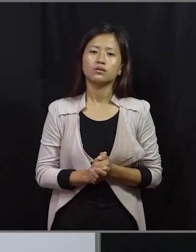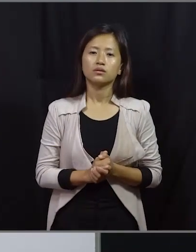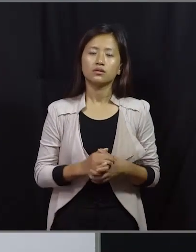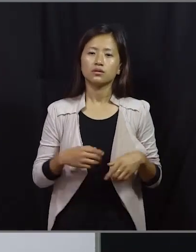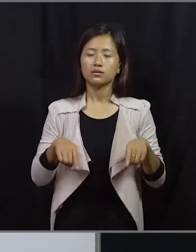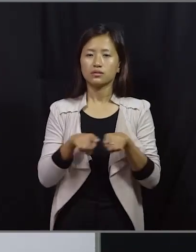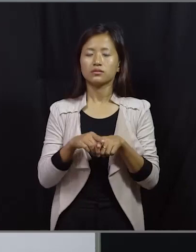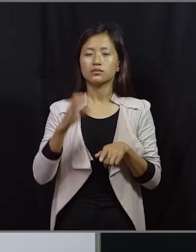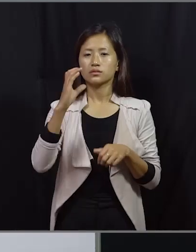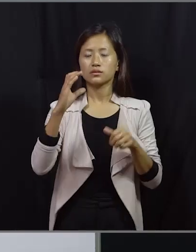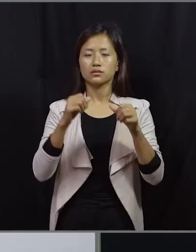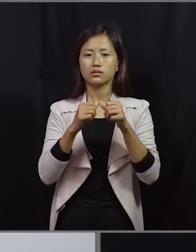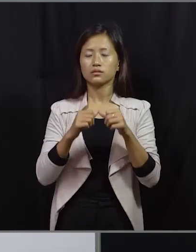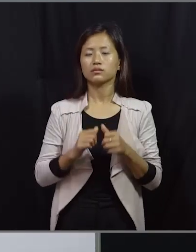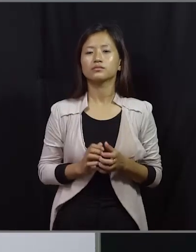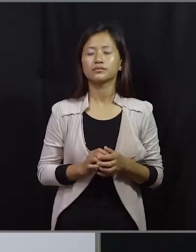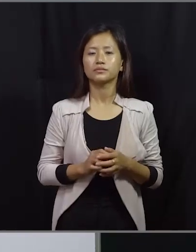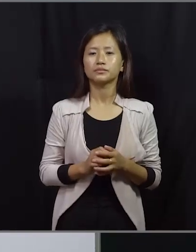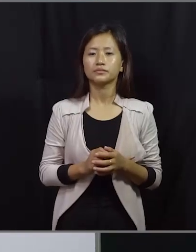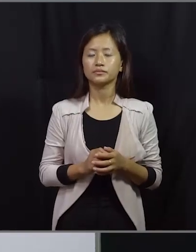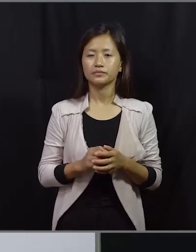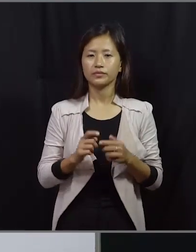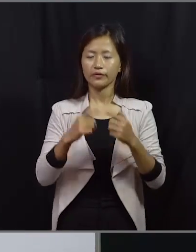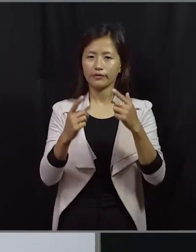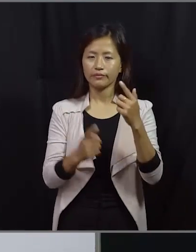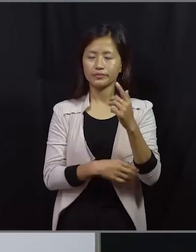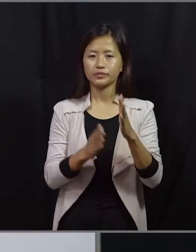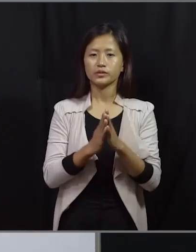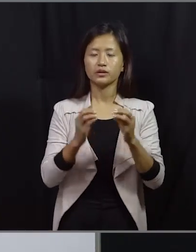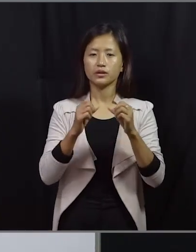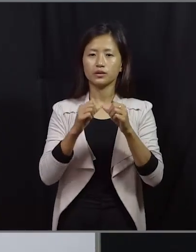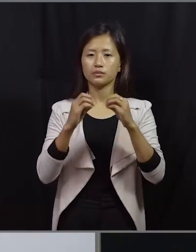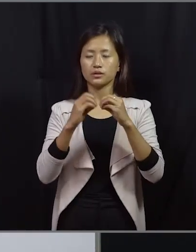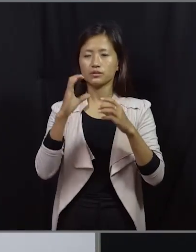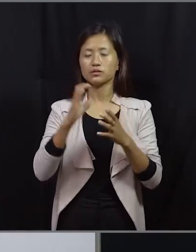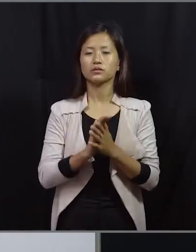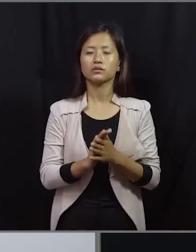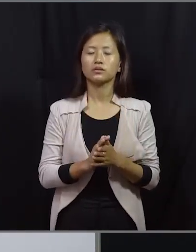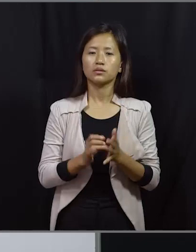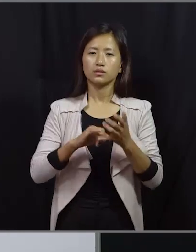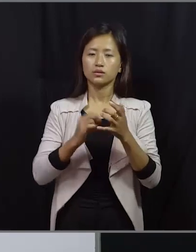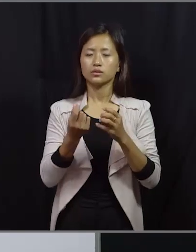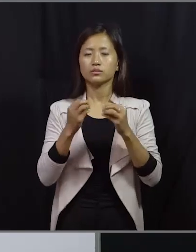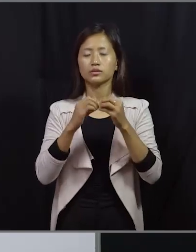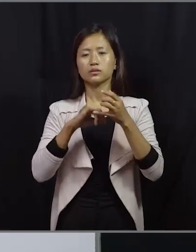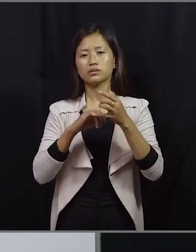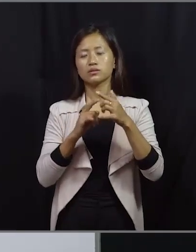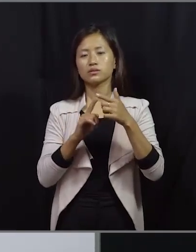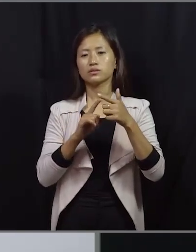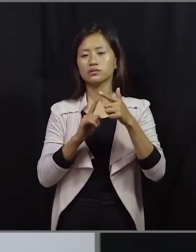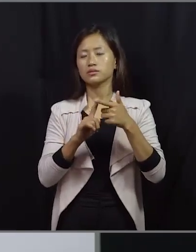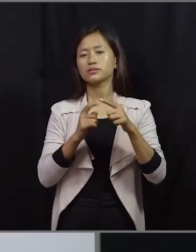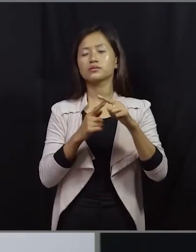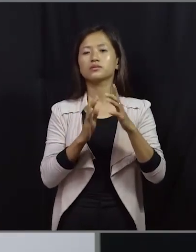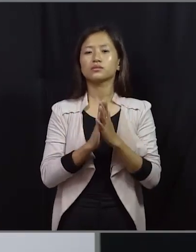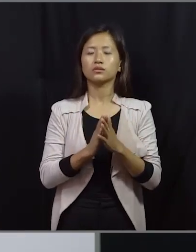and CA, this is also a subset, and finally ABC, the set itself, right? Don't forget